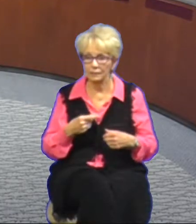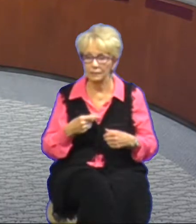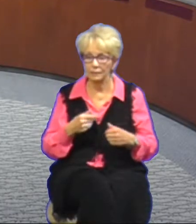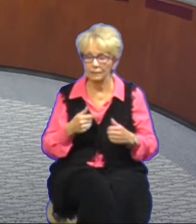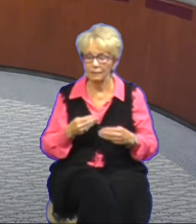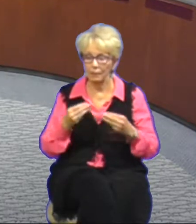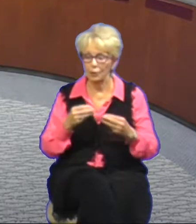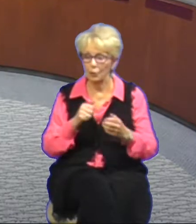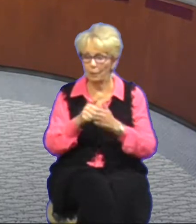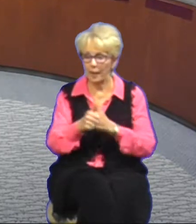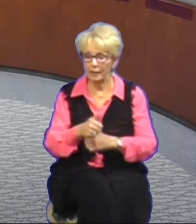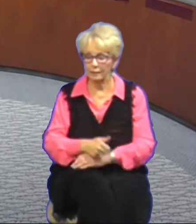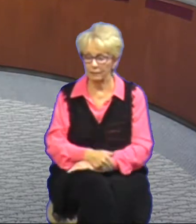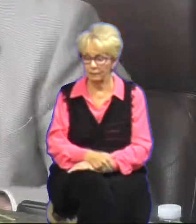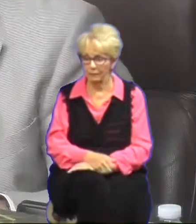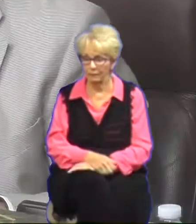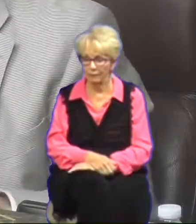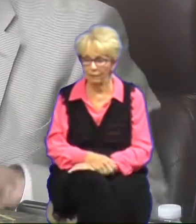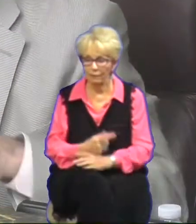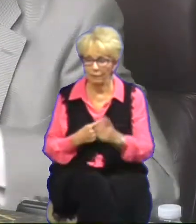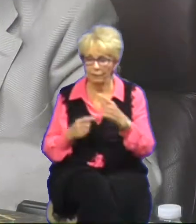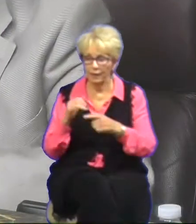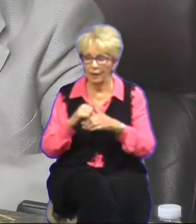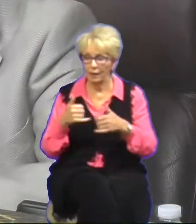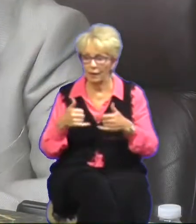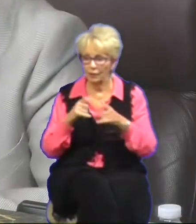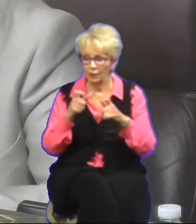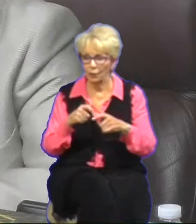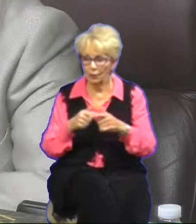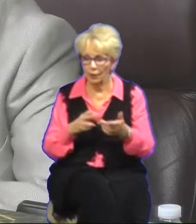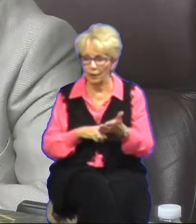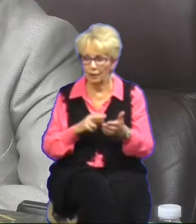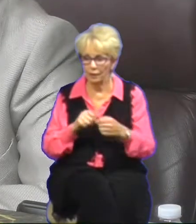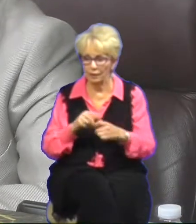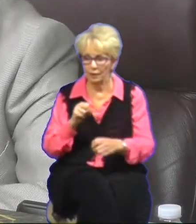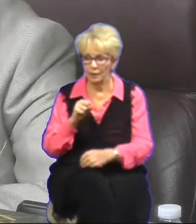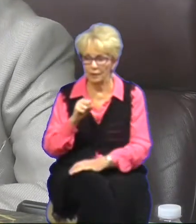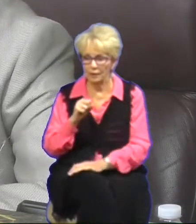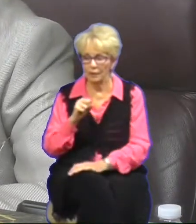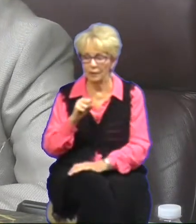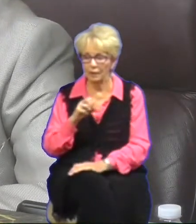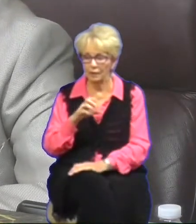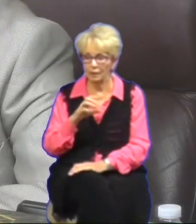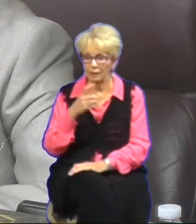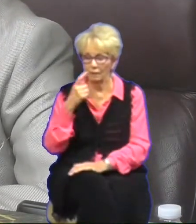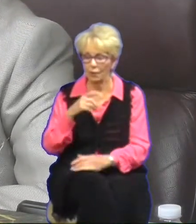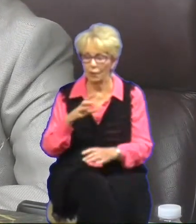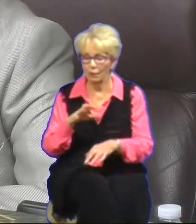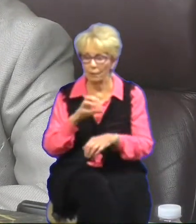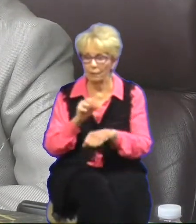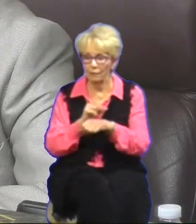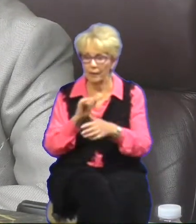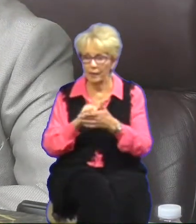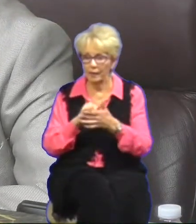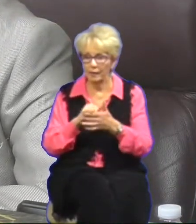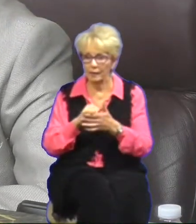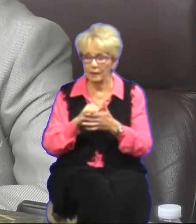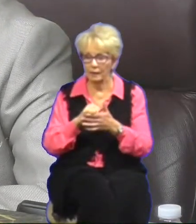passes. Consideration of award a contract to Stimmel Associates PA for appointment of the Center